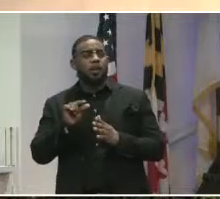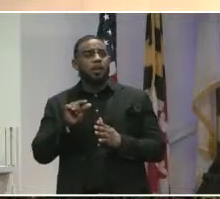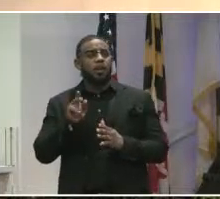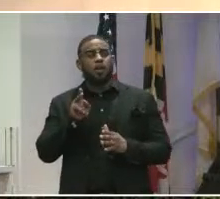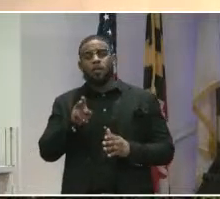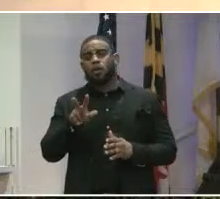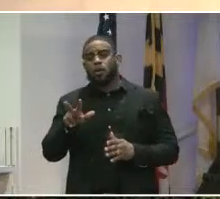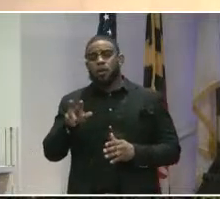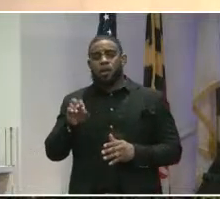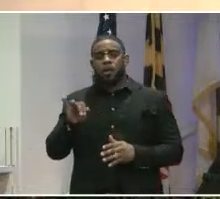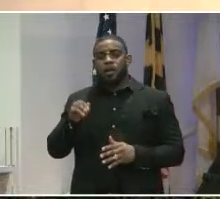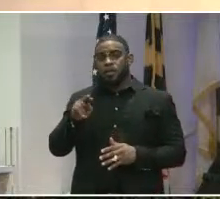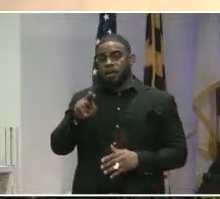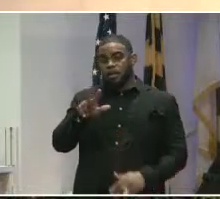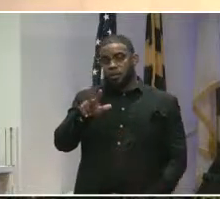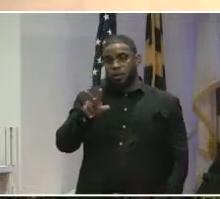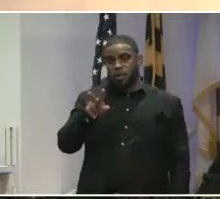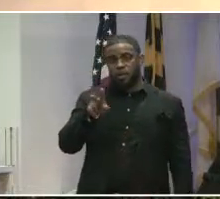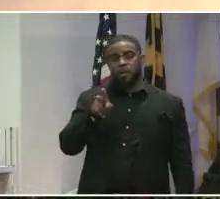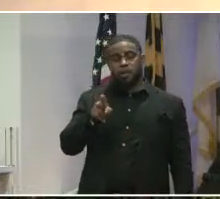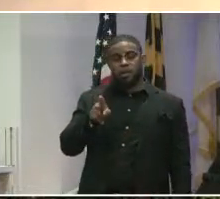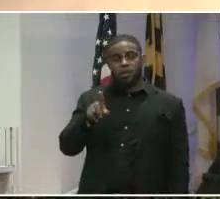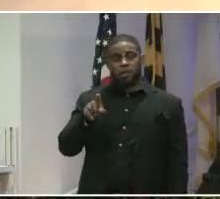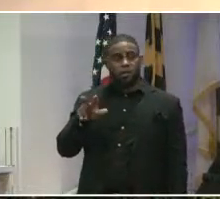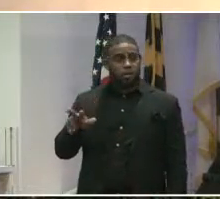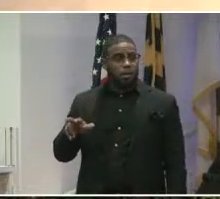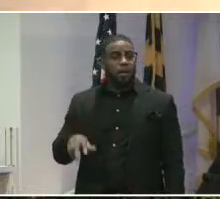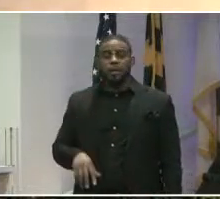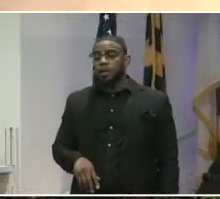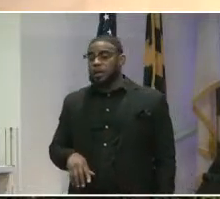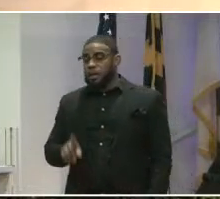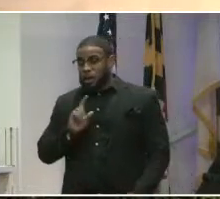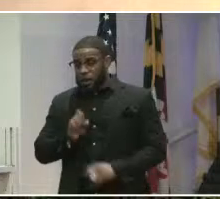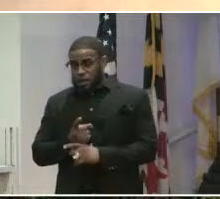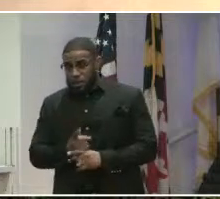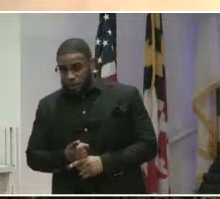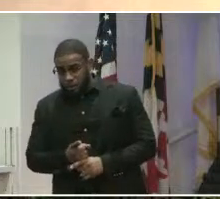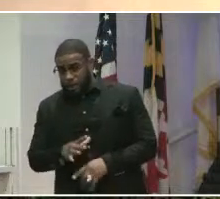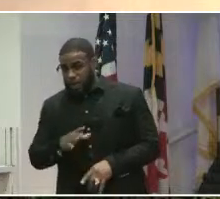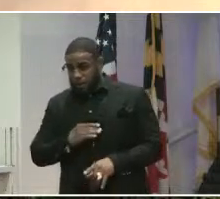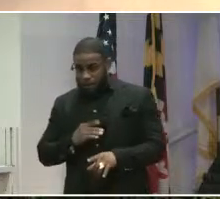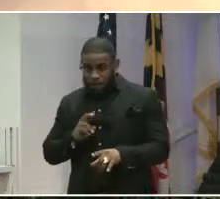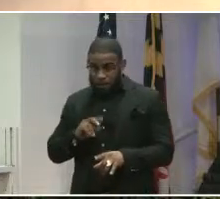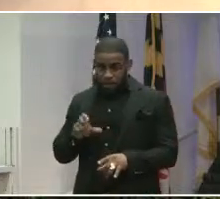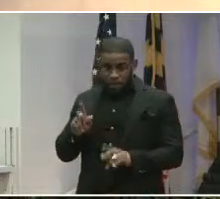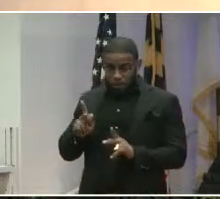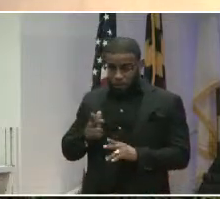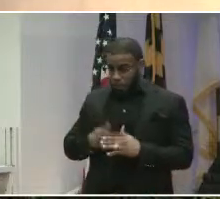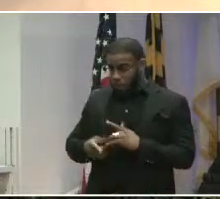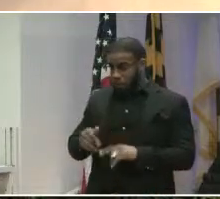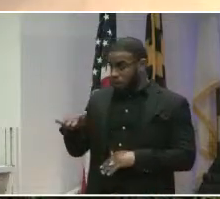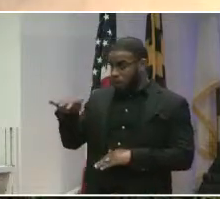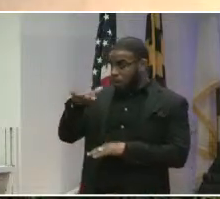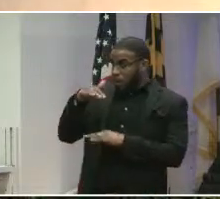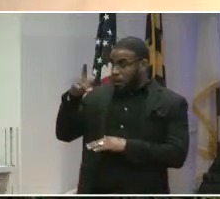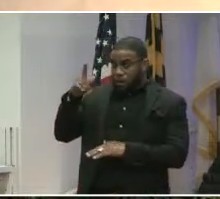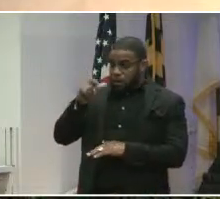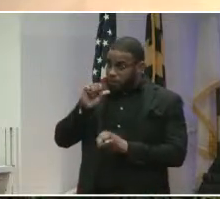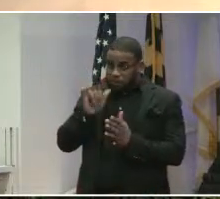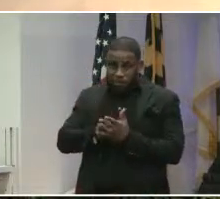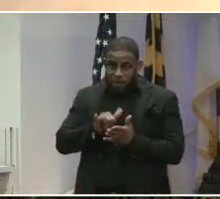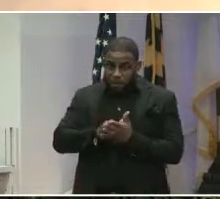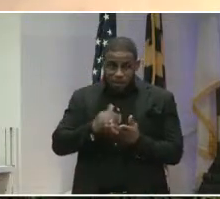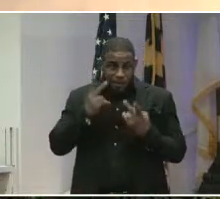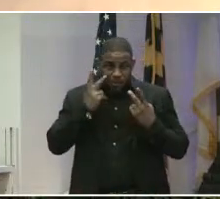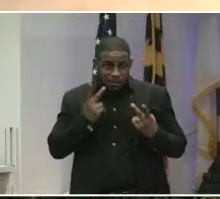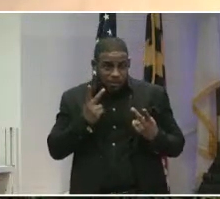of John, the third chapter, Sister Ruth, you're absolutely right. Take it from me, unless a person is born from above, it's not possible to